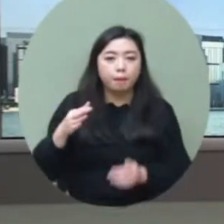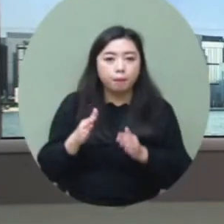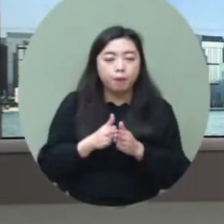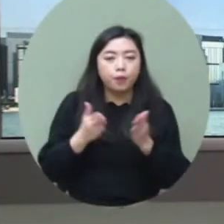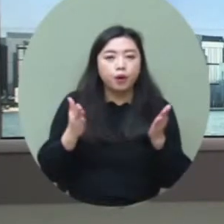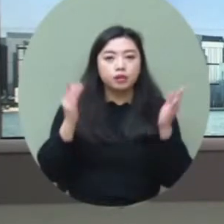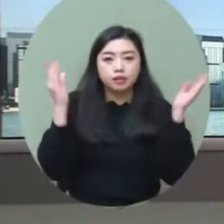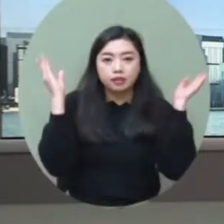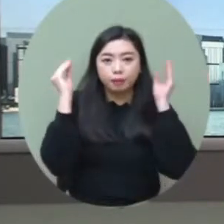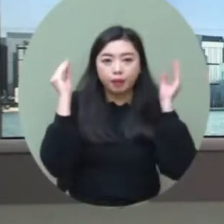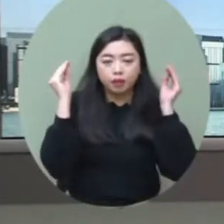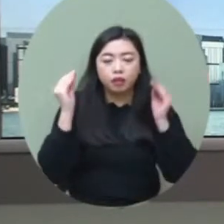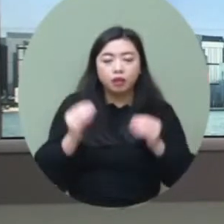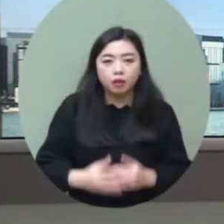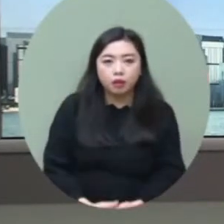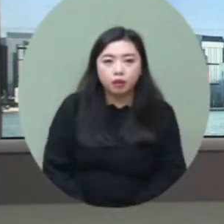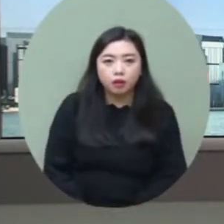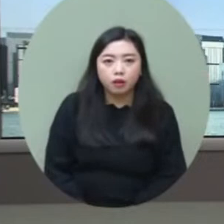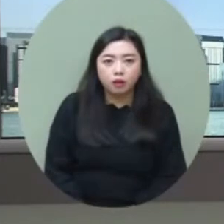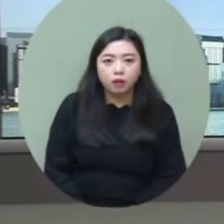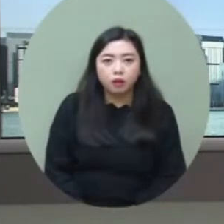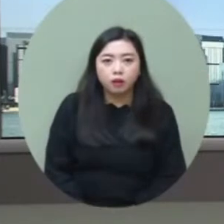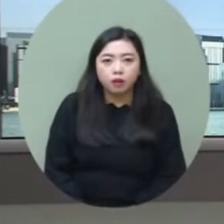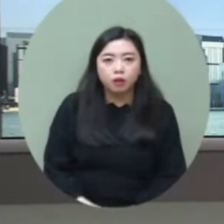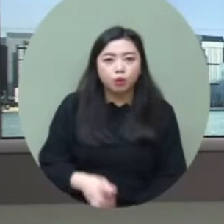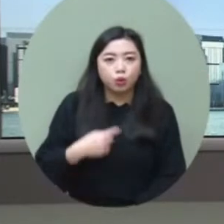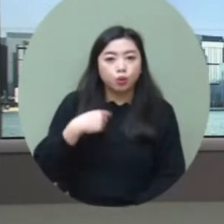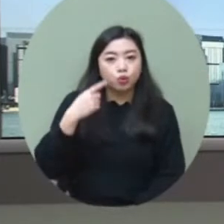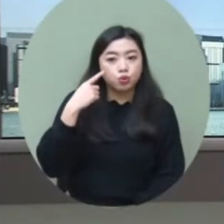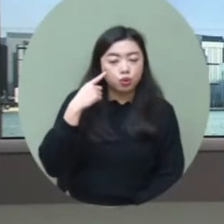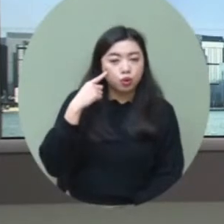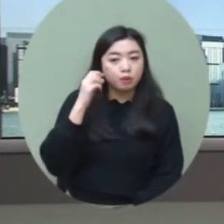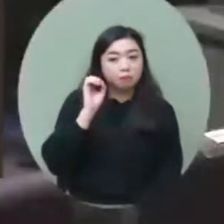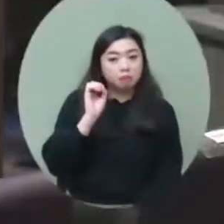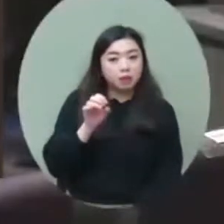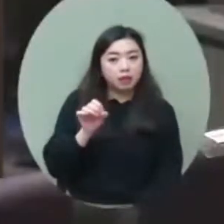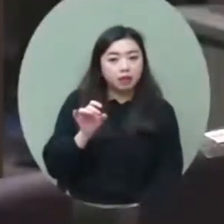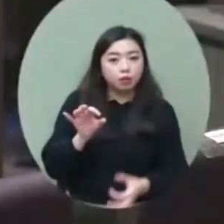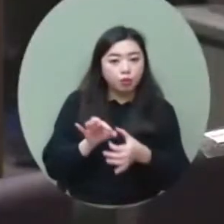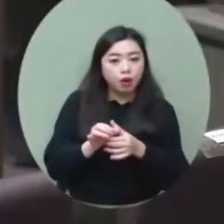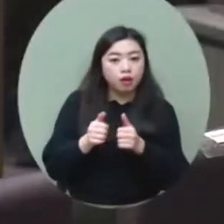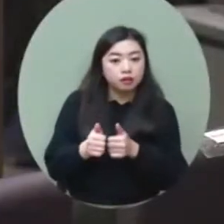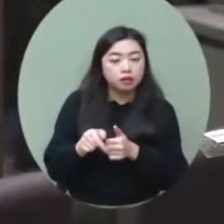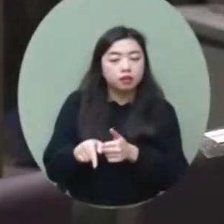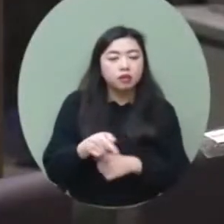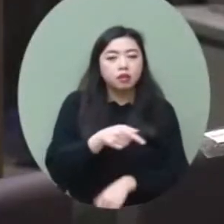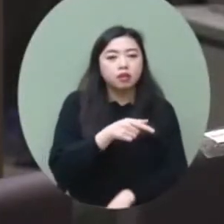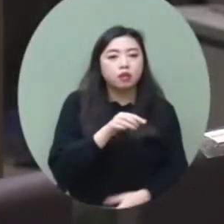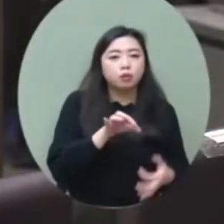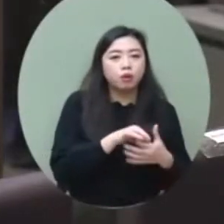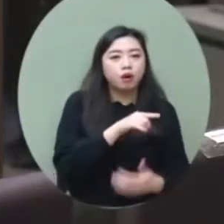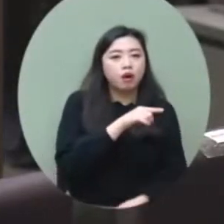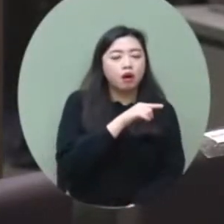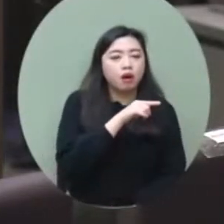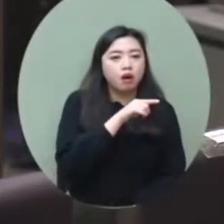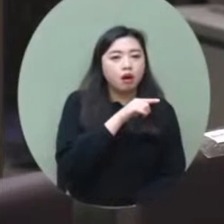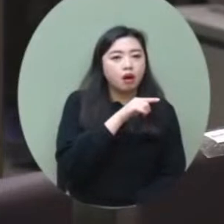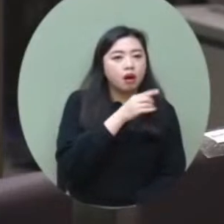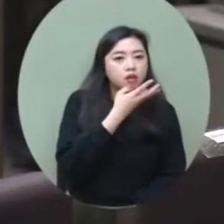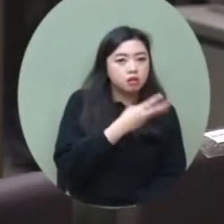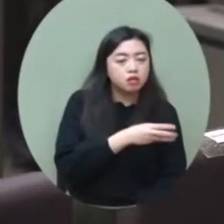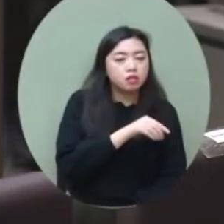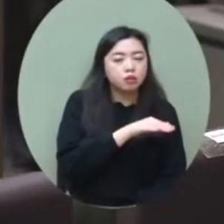3 cases of the very young children and infant deaths. Dr. Lau Yulong said that he